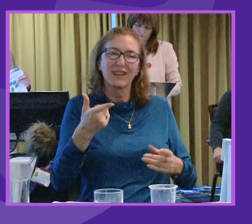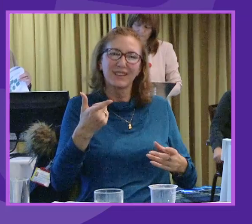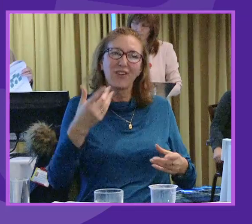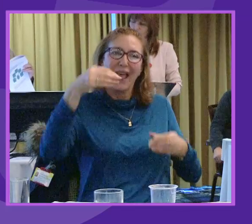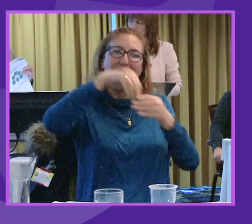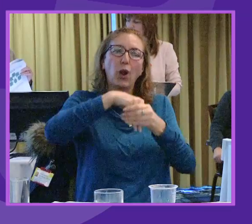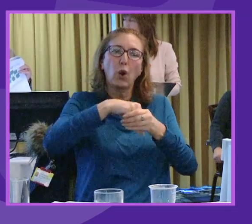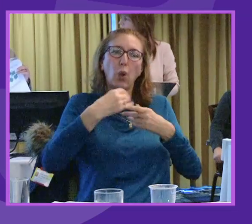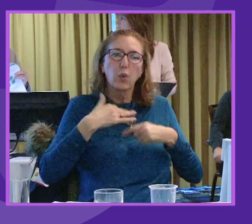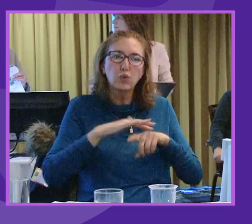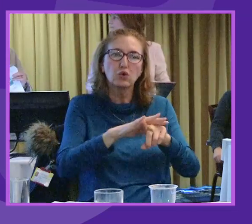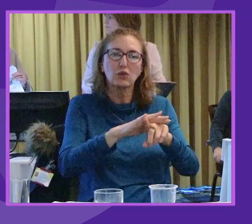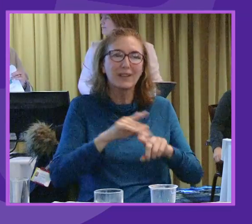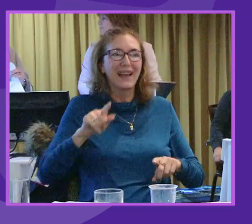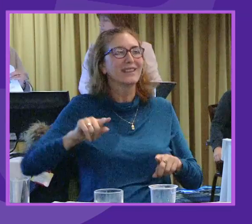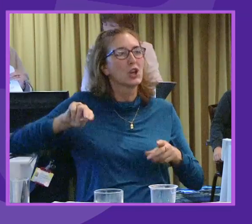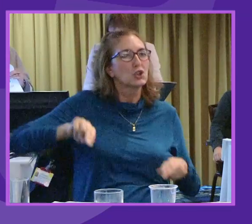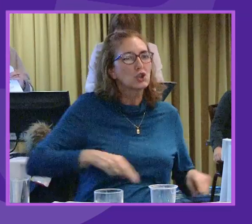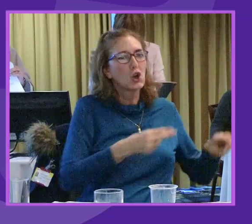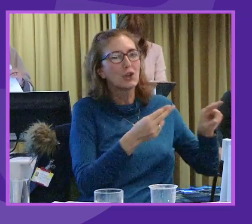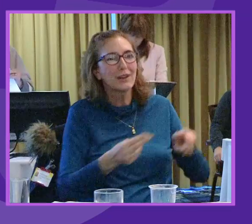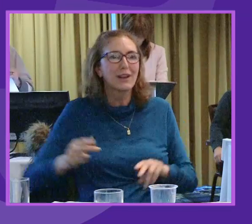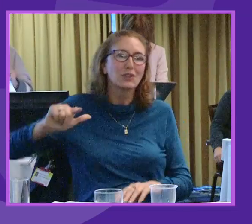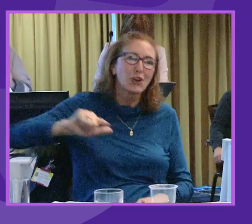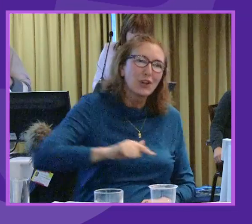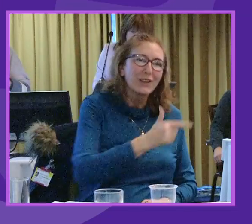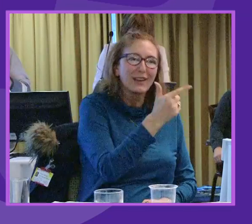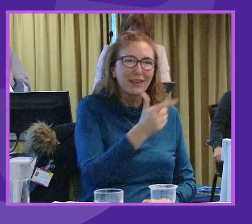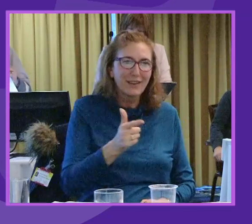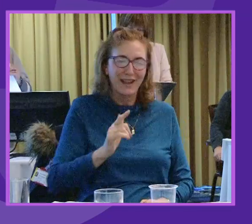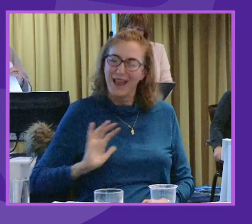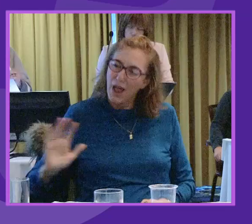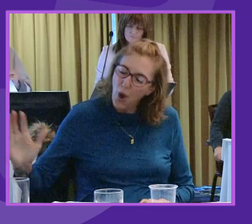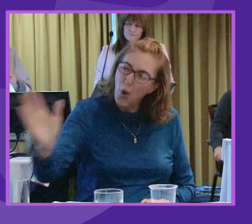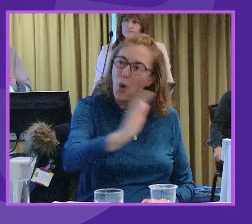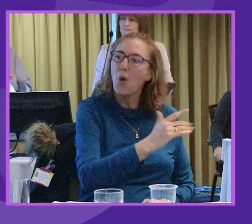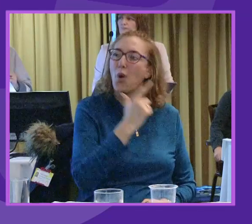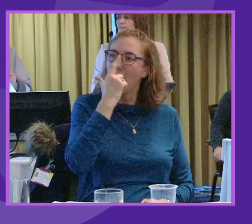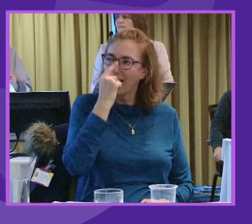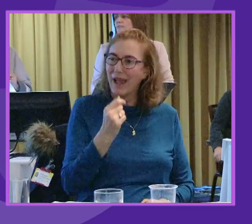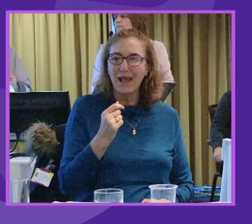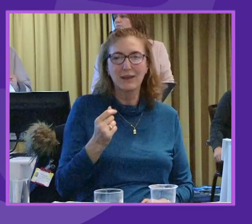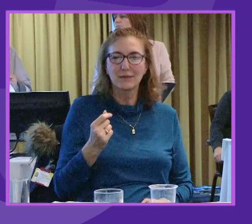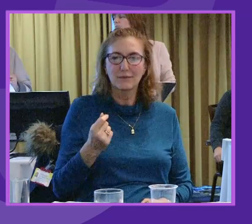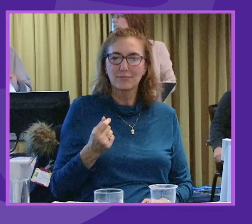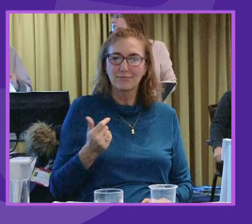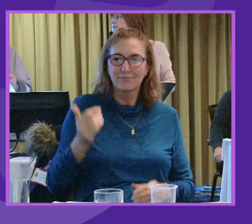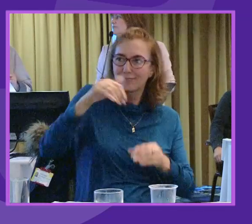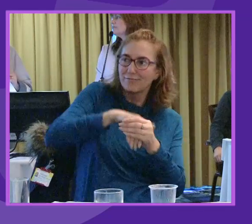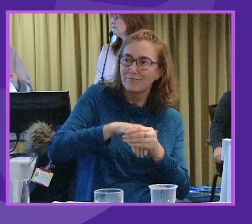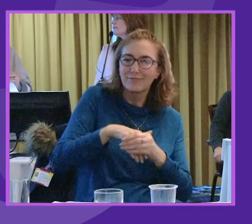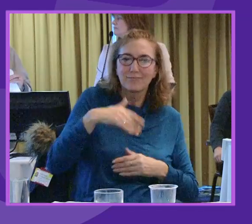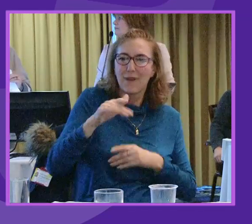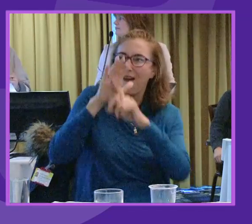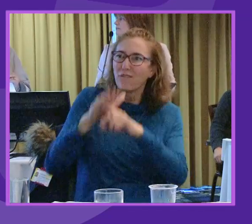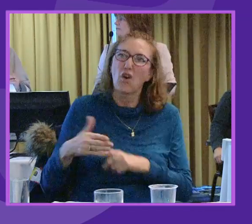experience, and it's called inclusion, which is great. It's a journey. Everyone can have a chance of doing or going as